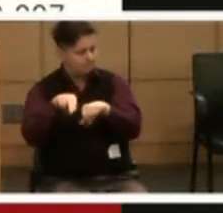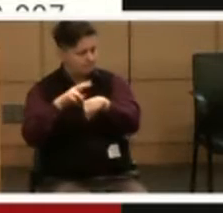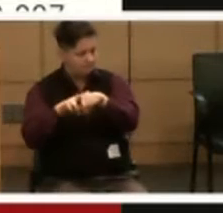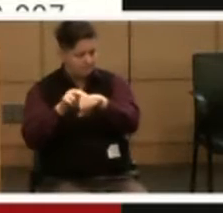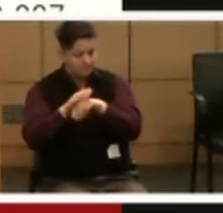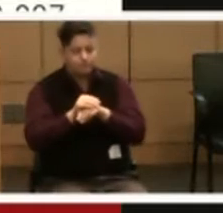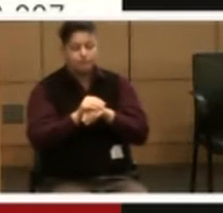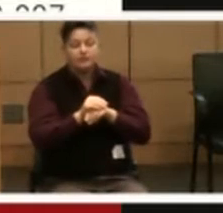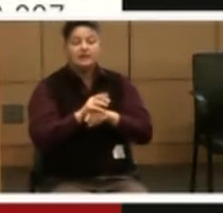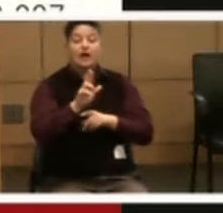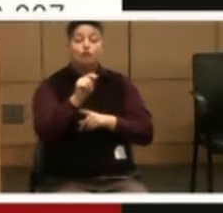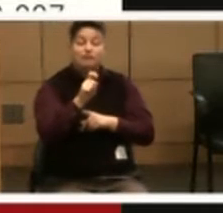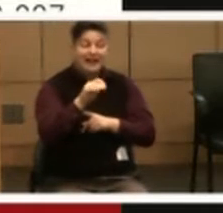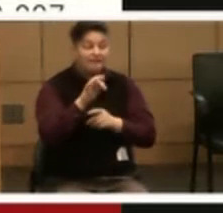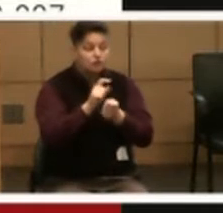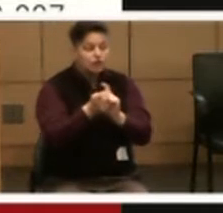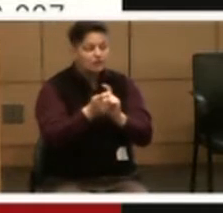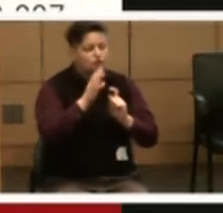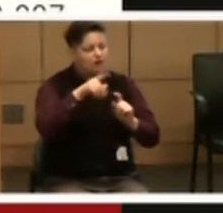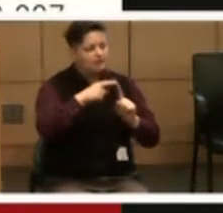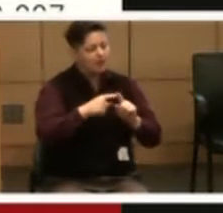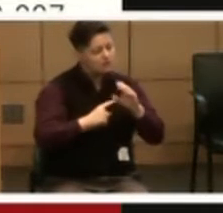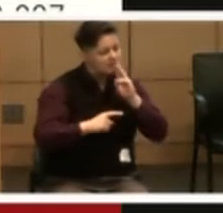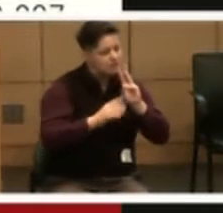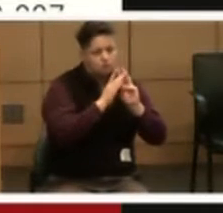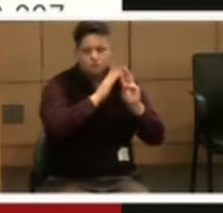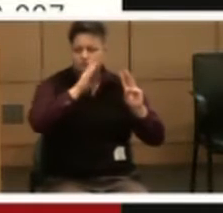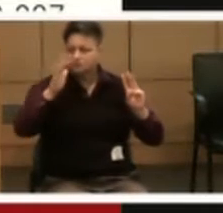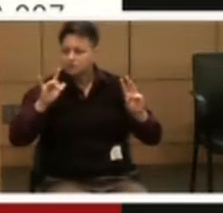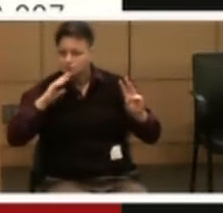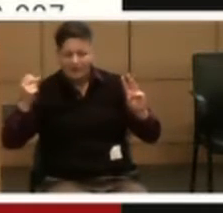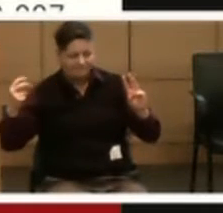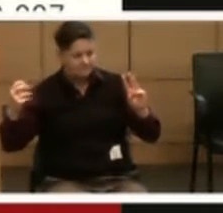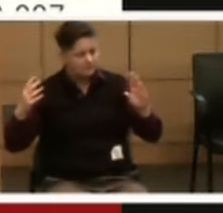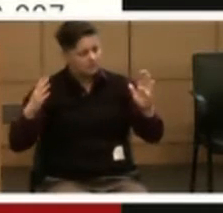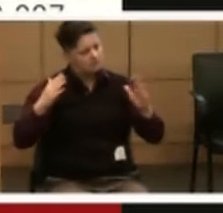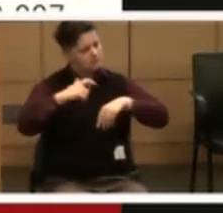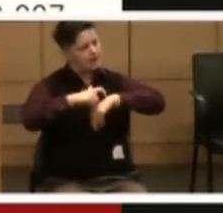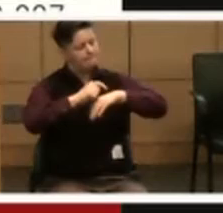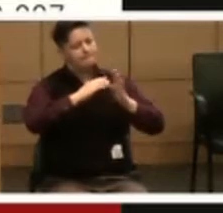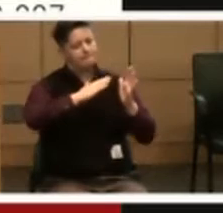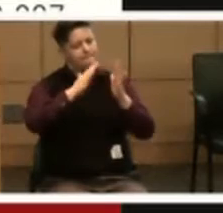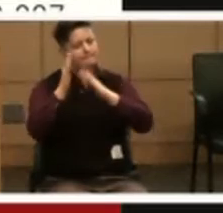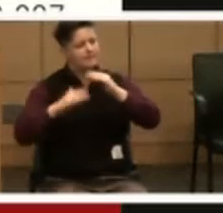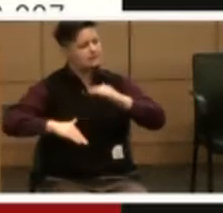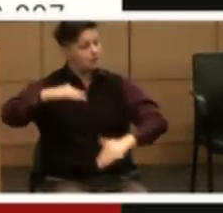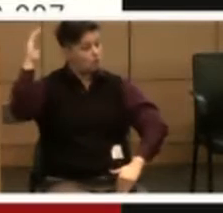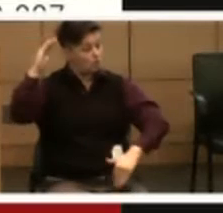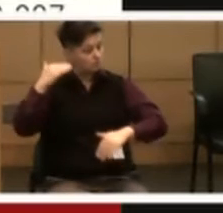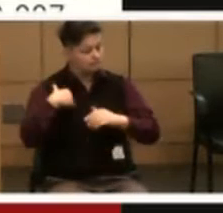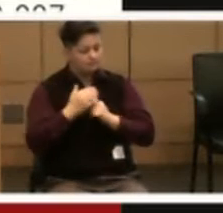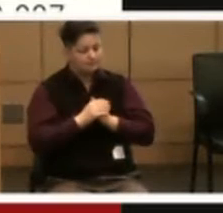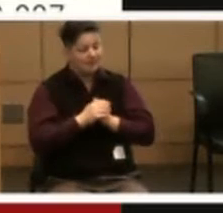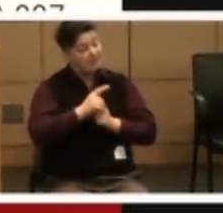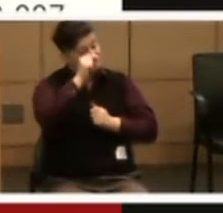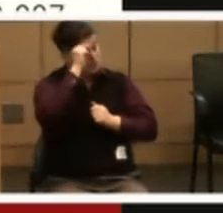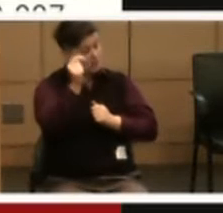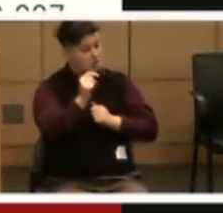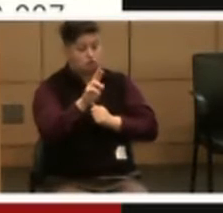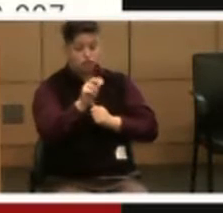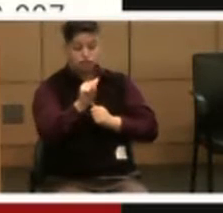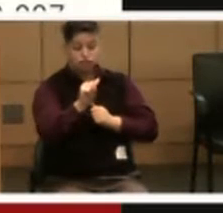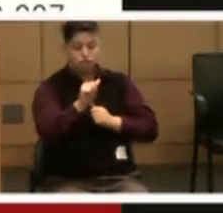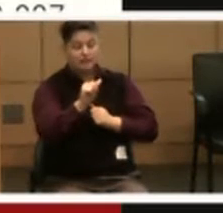change refers to what happens over time, just naturally as they grow older. And theoretically, the rate of change should be